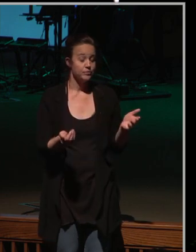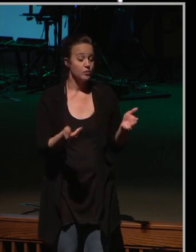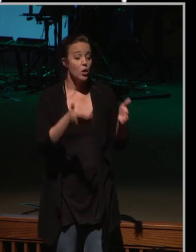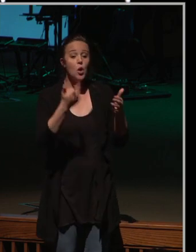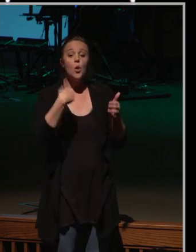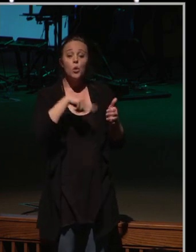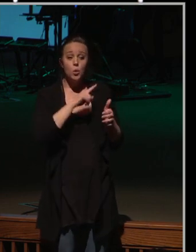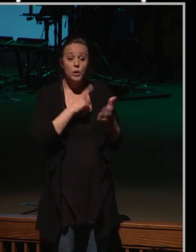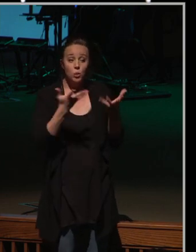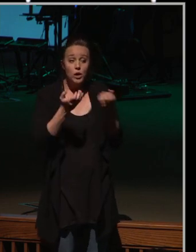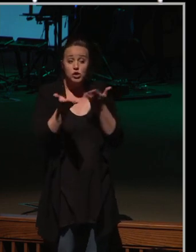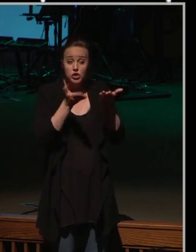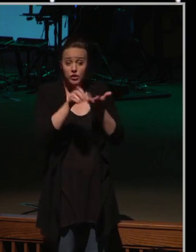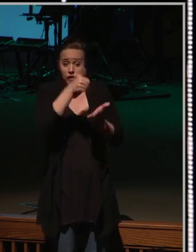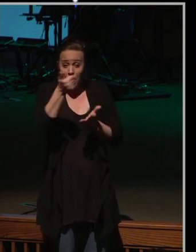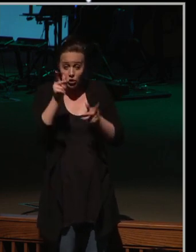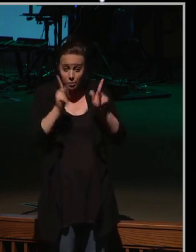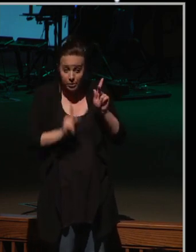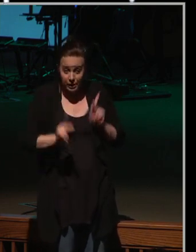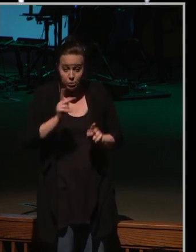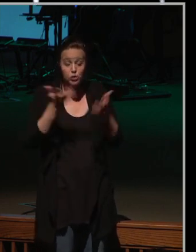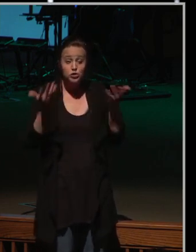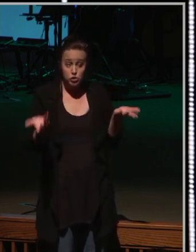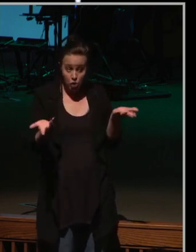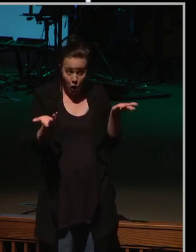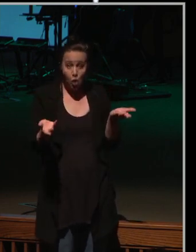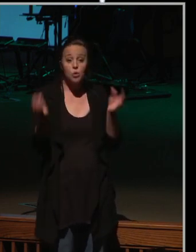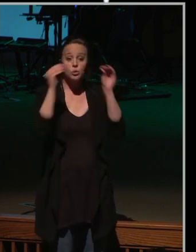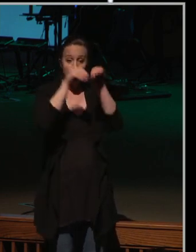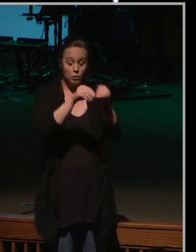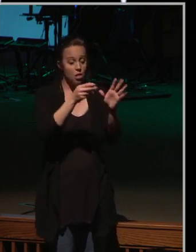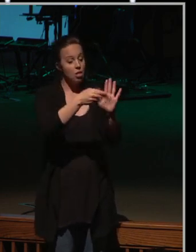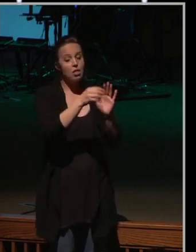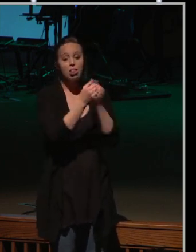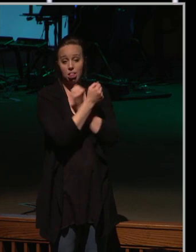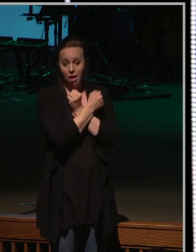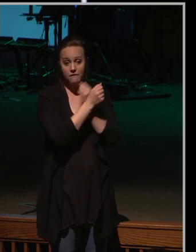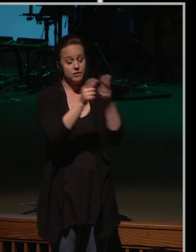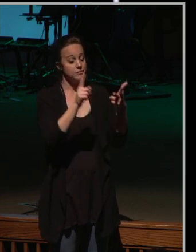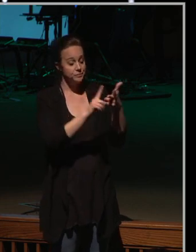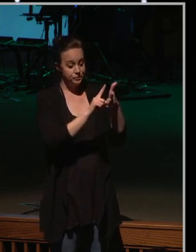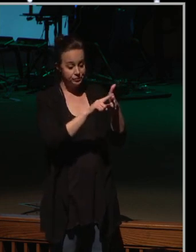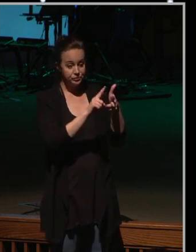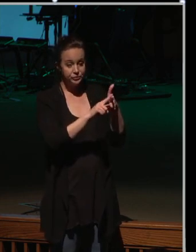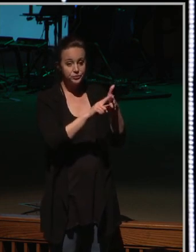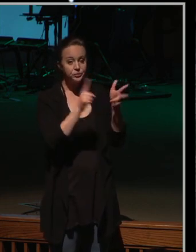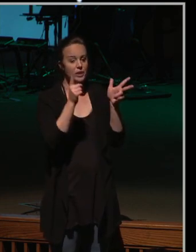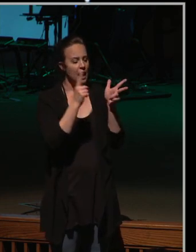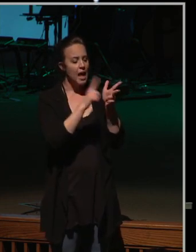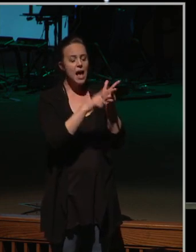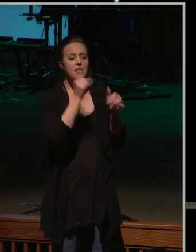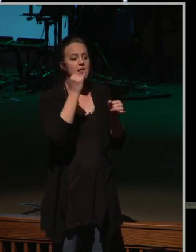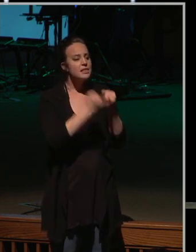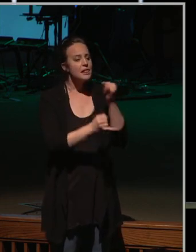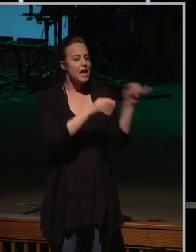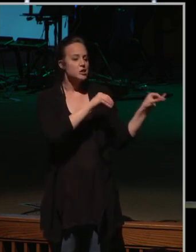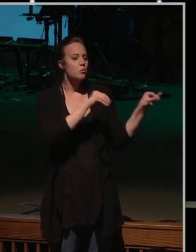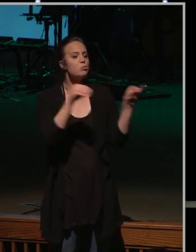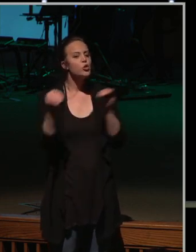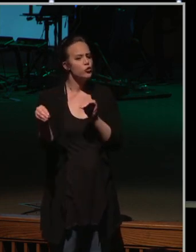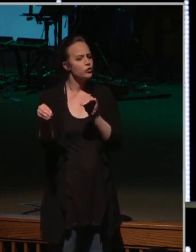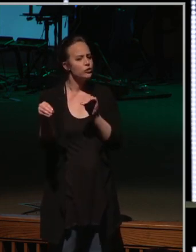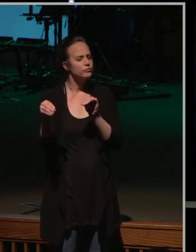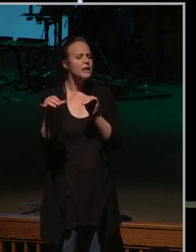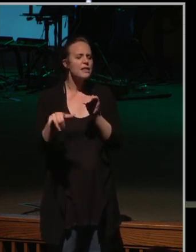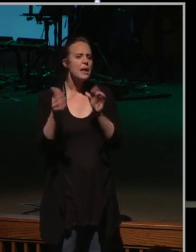We want to serve others. We want to be known as a loving family, a family that cares for others. And move was one that's maybe a little bit odd, but for us